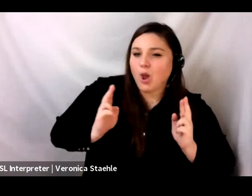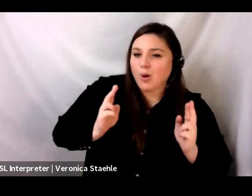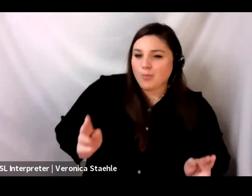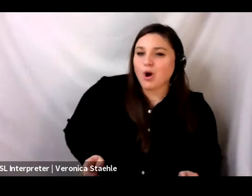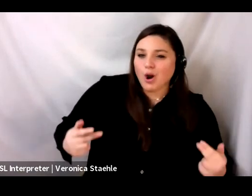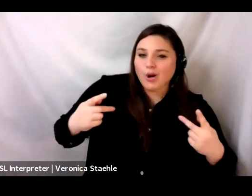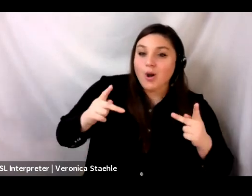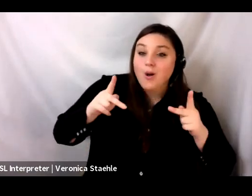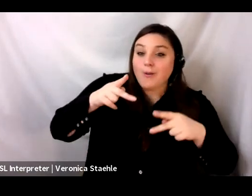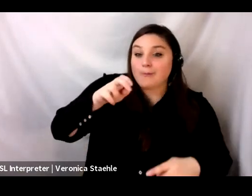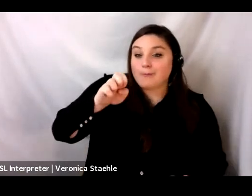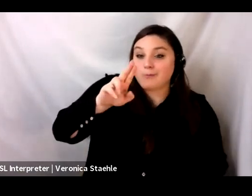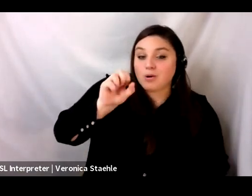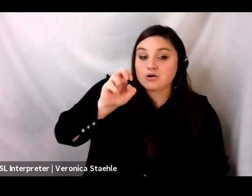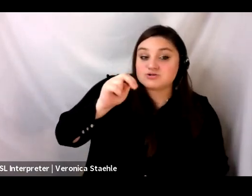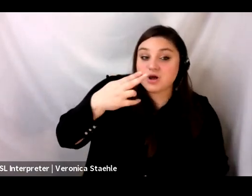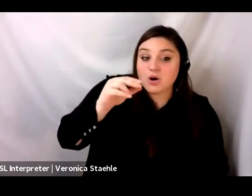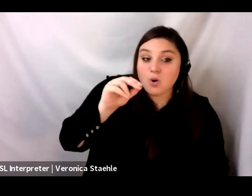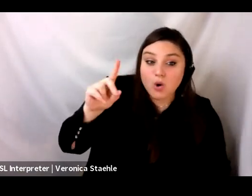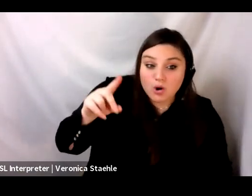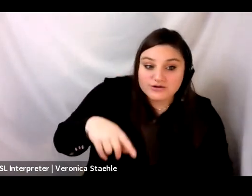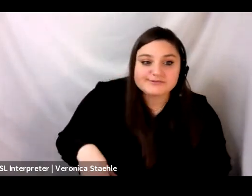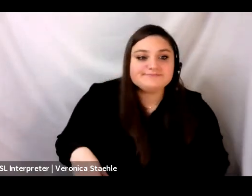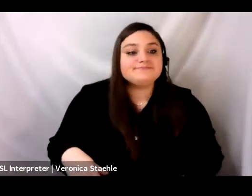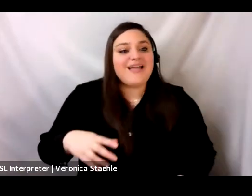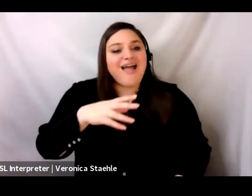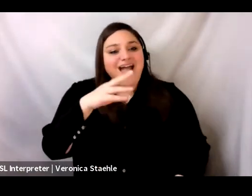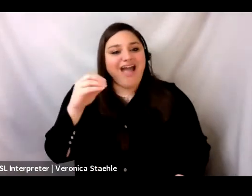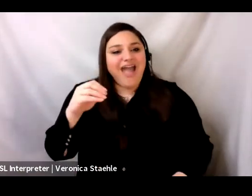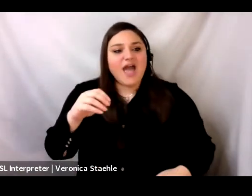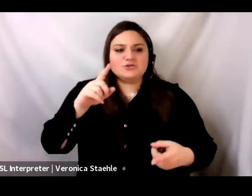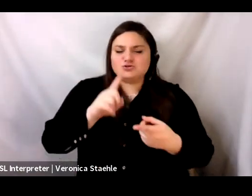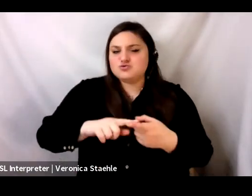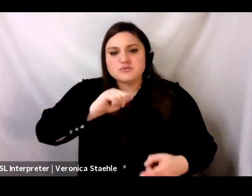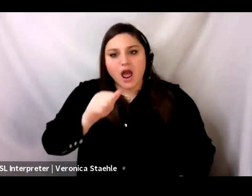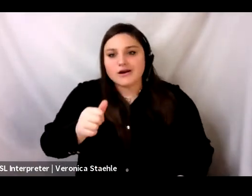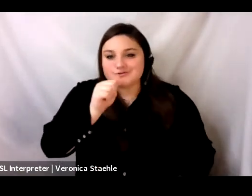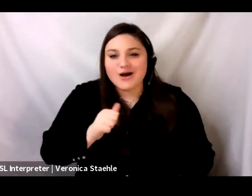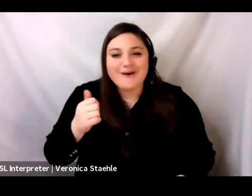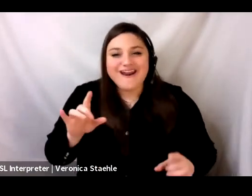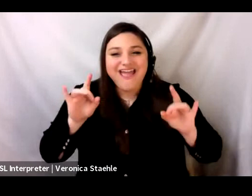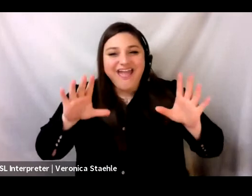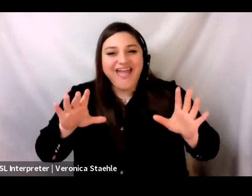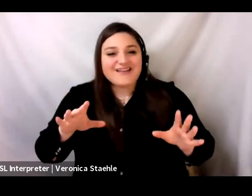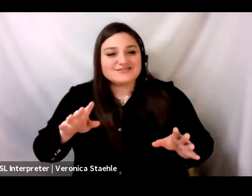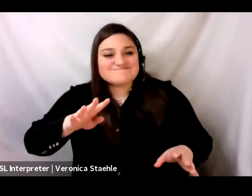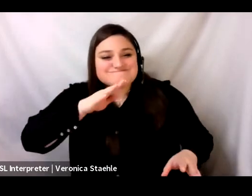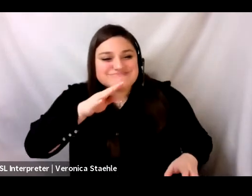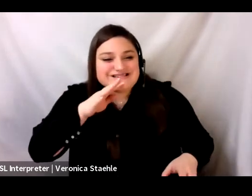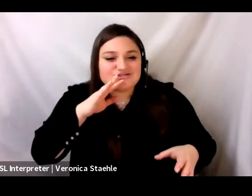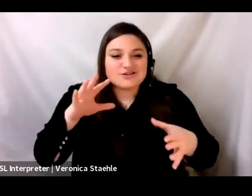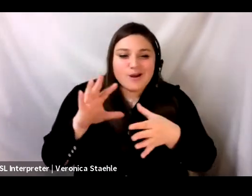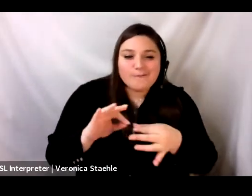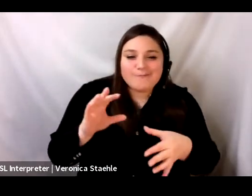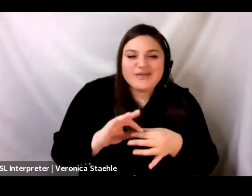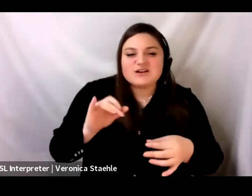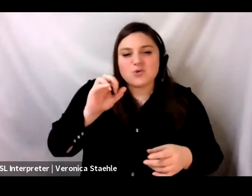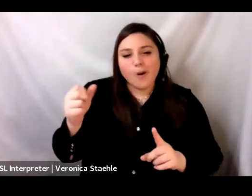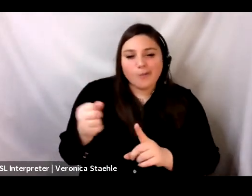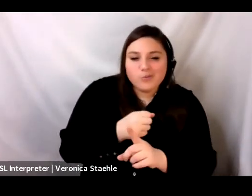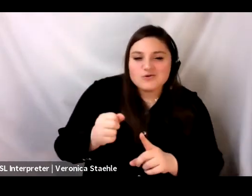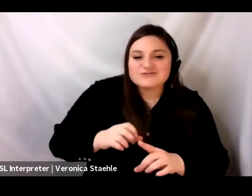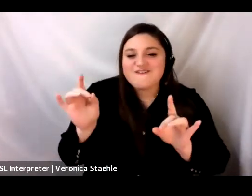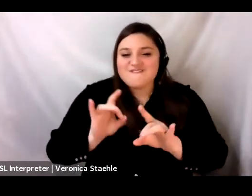tolerate speech that is disparaging, abusive, violent, or that is intended to defame someone's